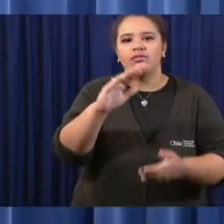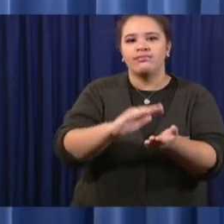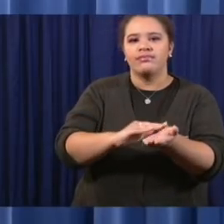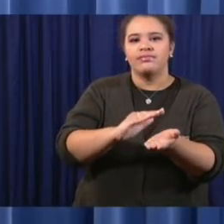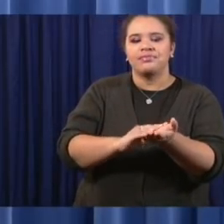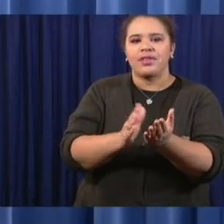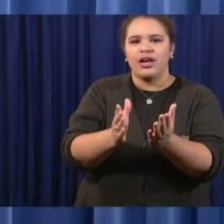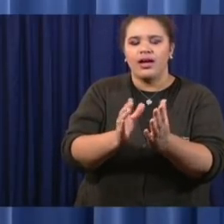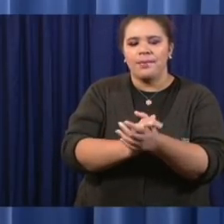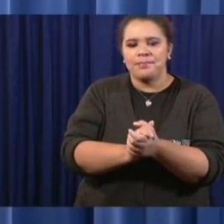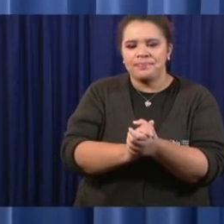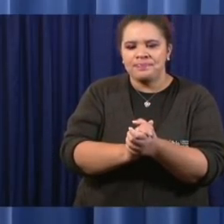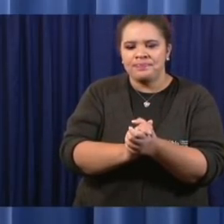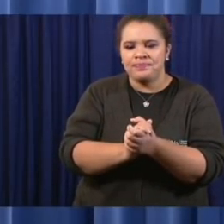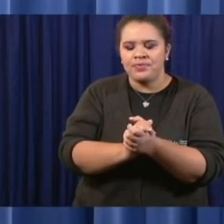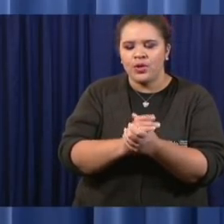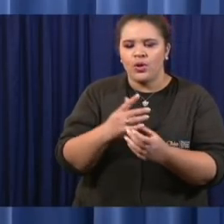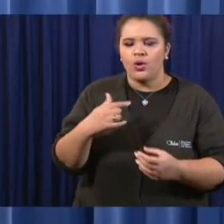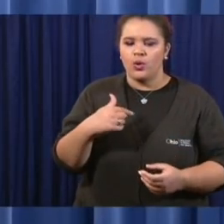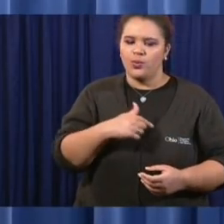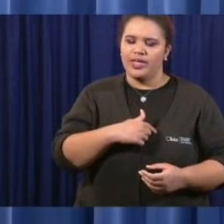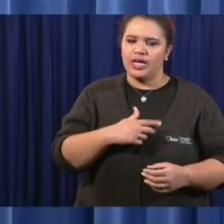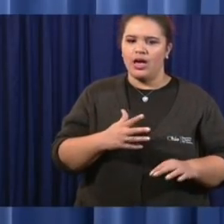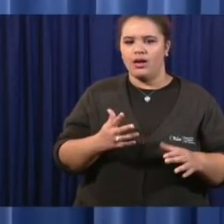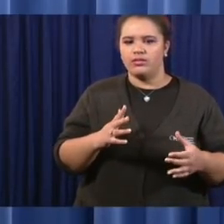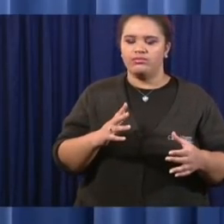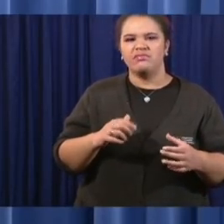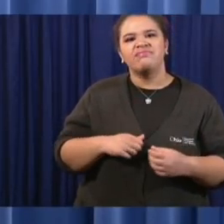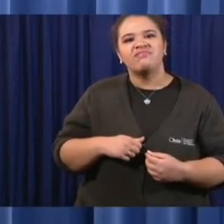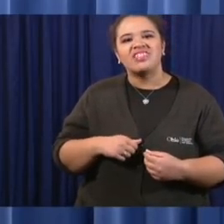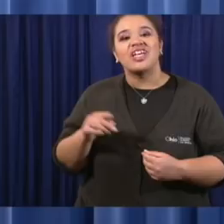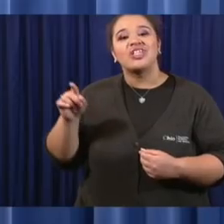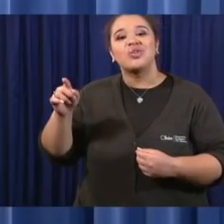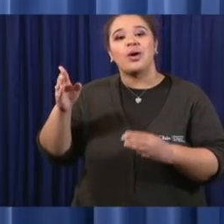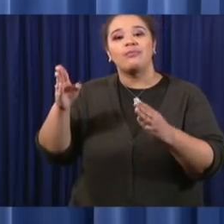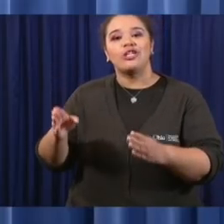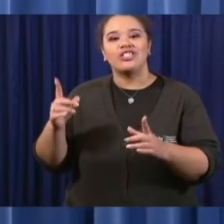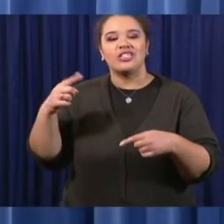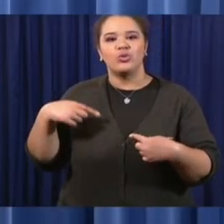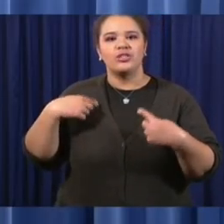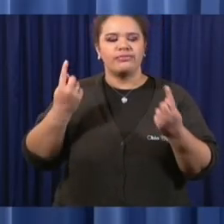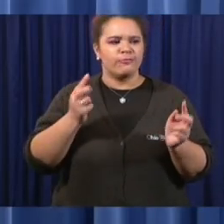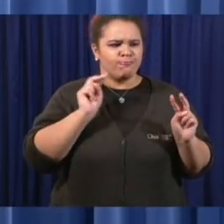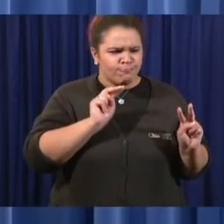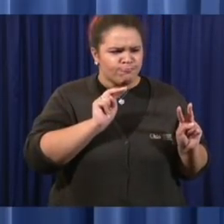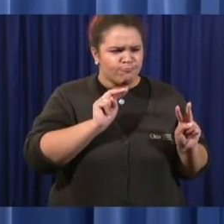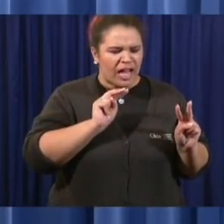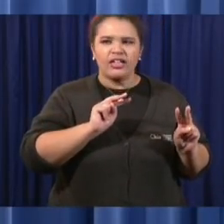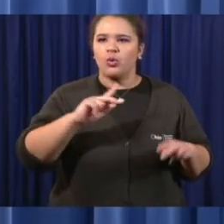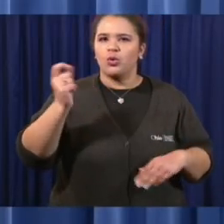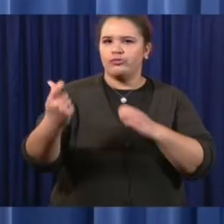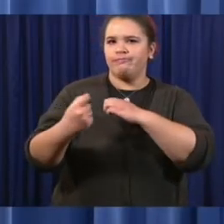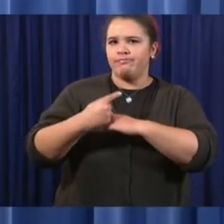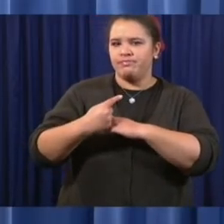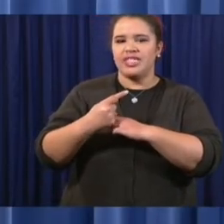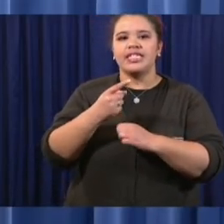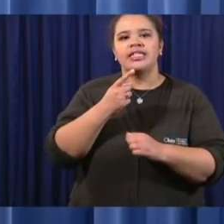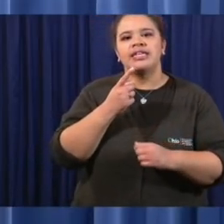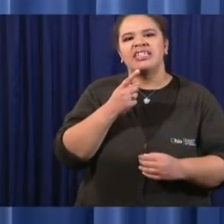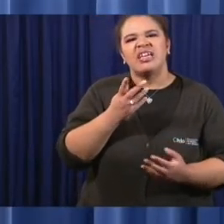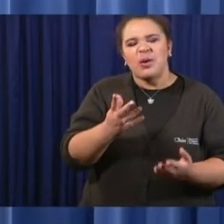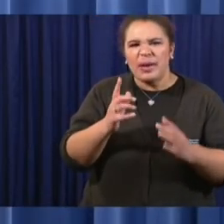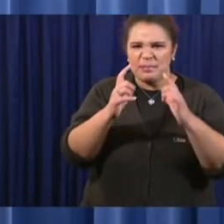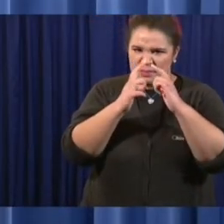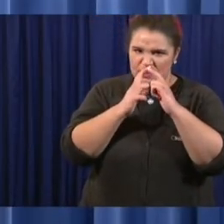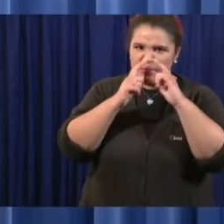Dr. Acton, this is a question sent in from a viewer who wants to know the importance of wearing masks